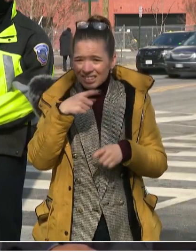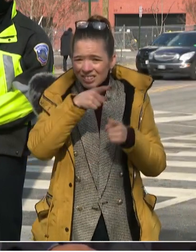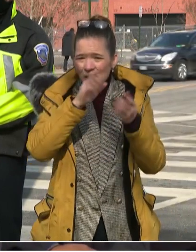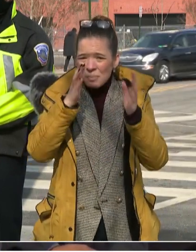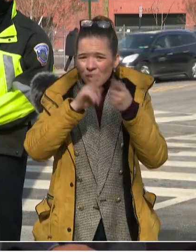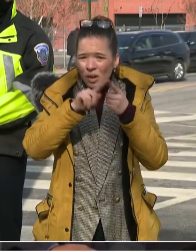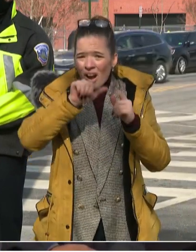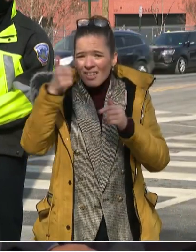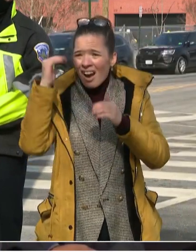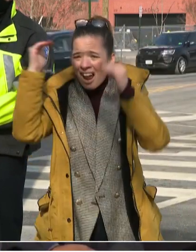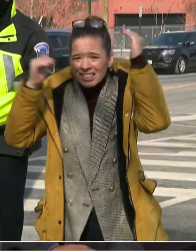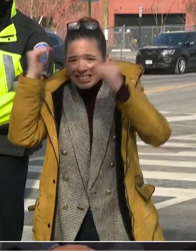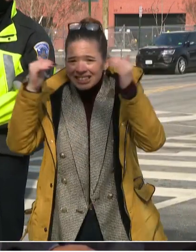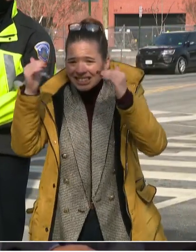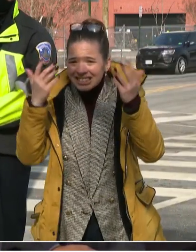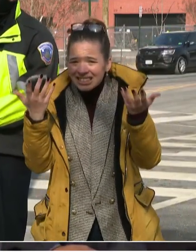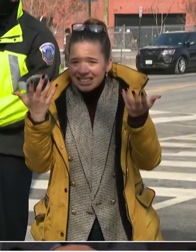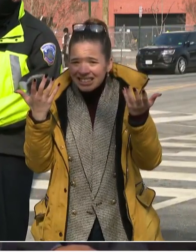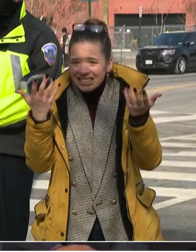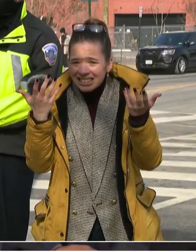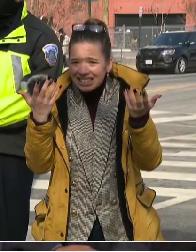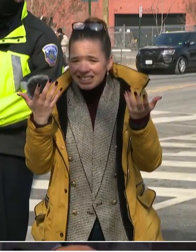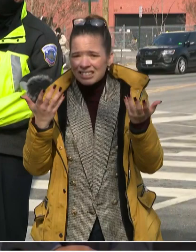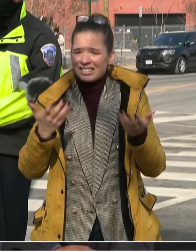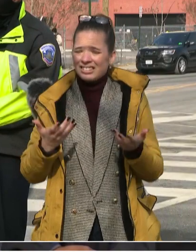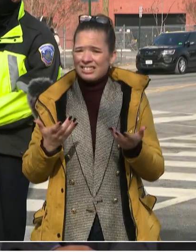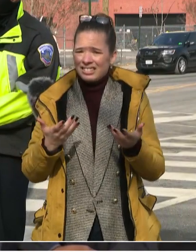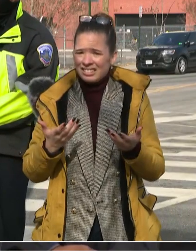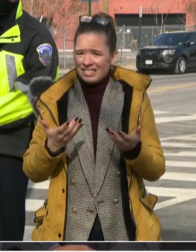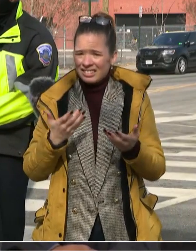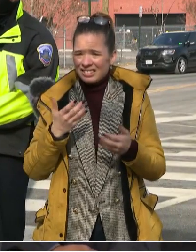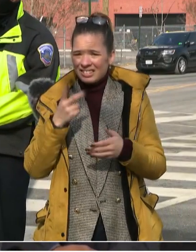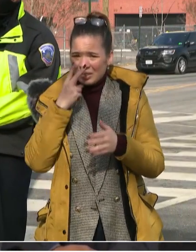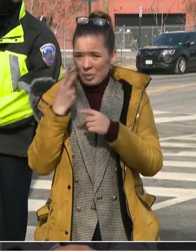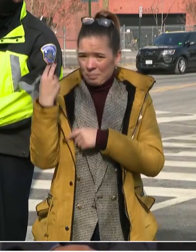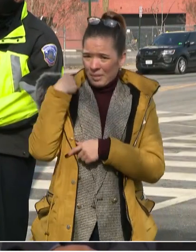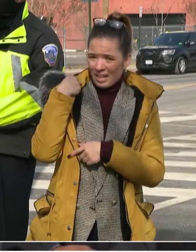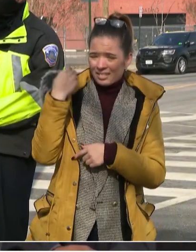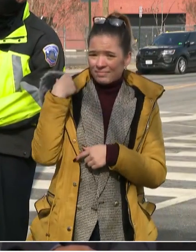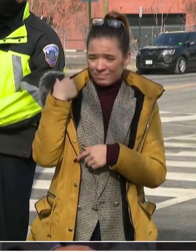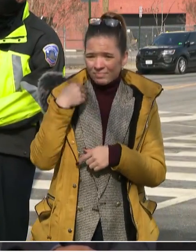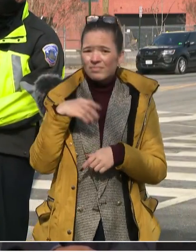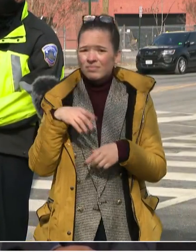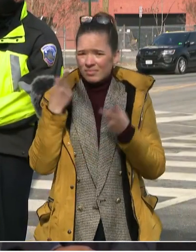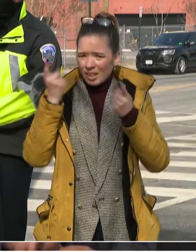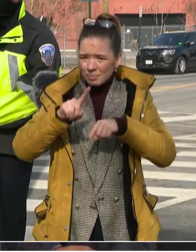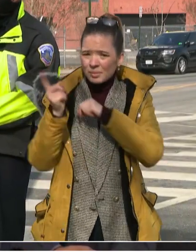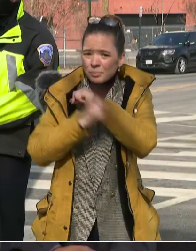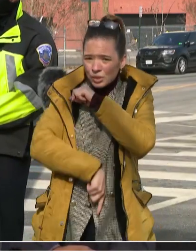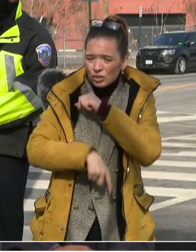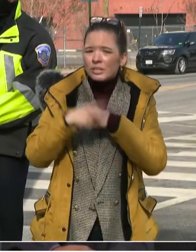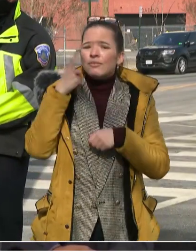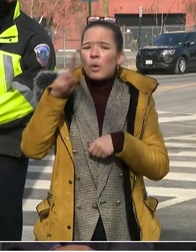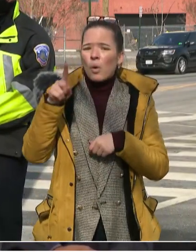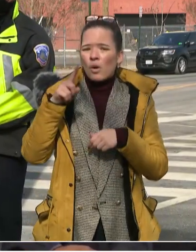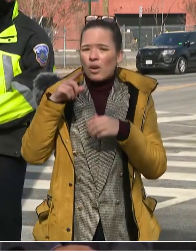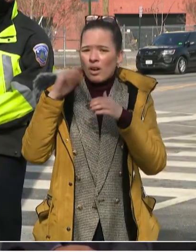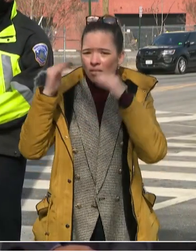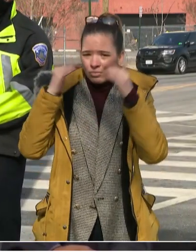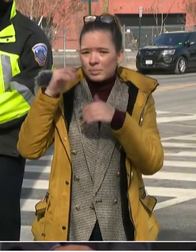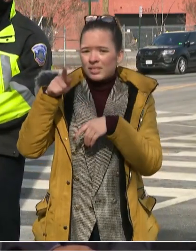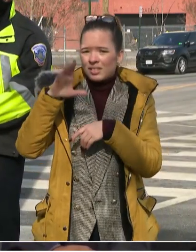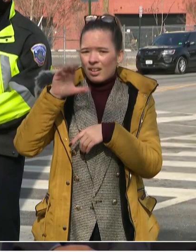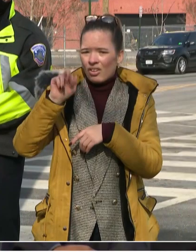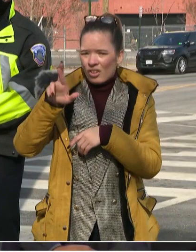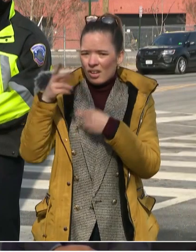arrested. Look back, I challenge you, look back and look at what the penalty is for adults when they carjack. Why is